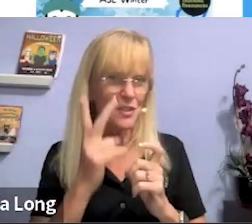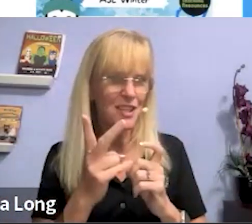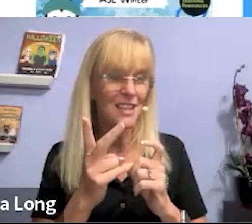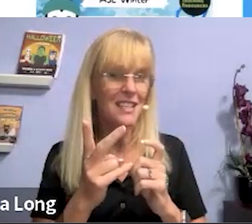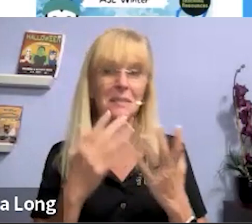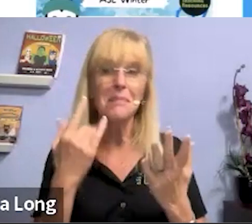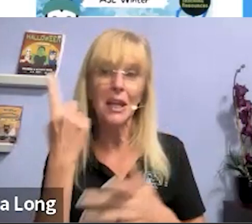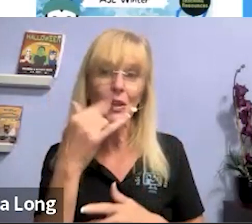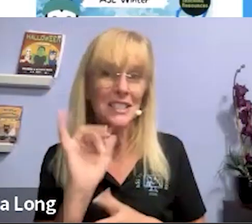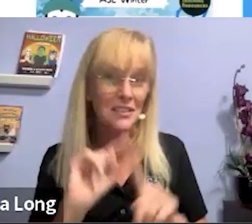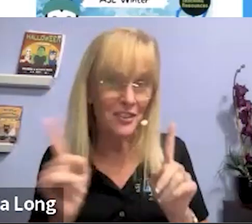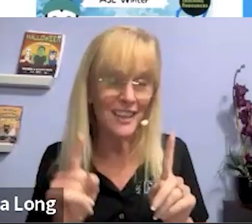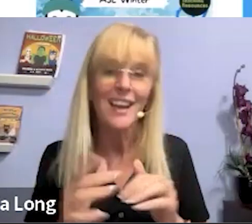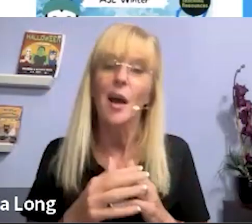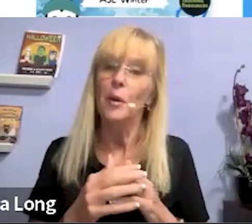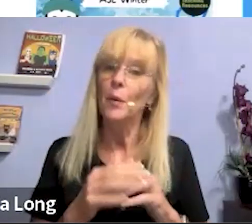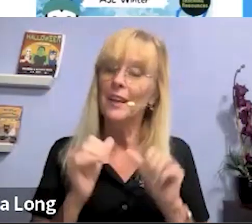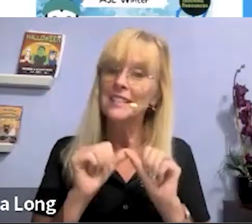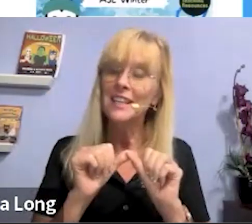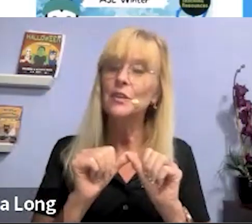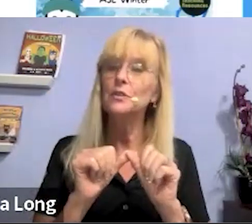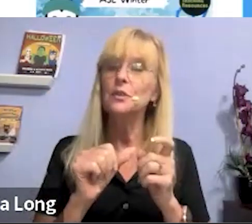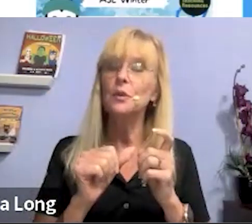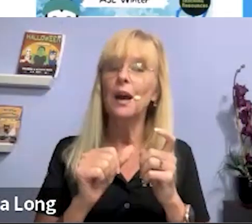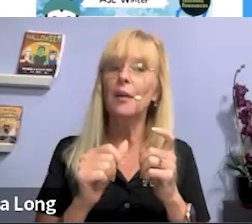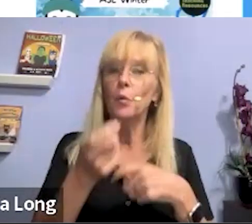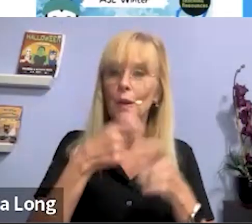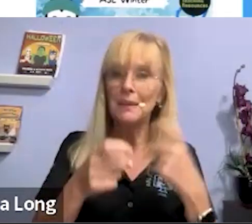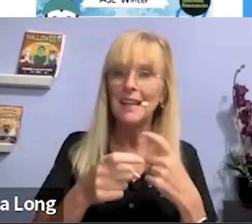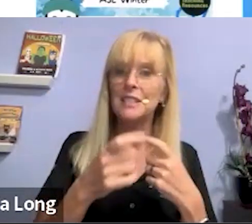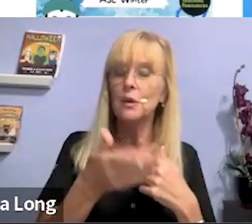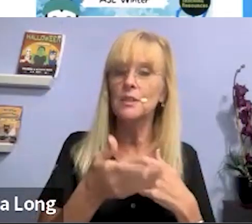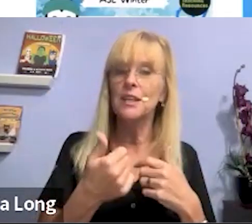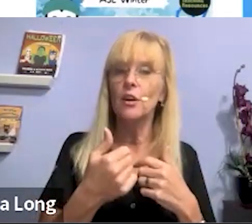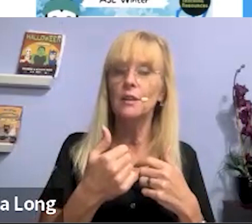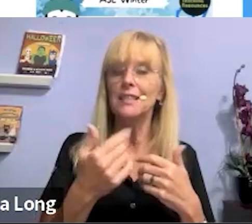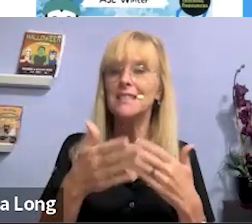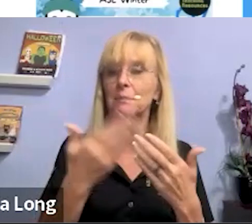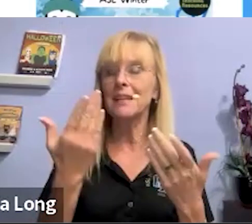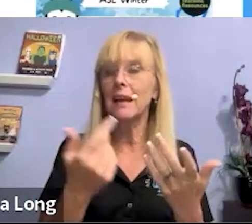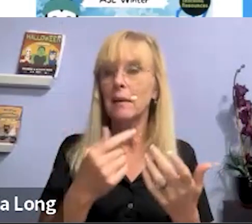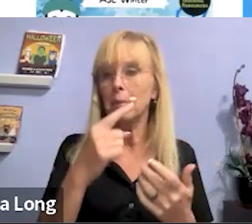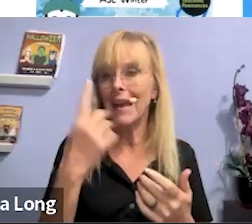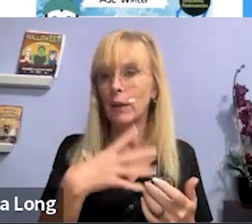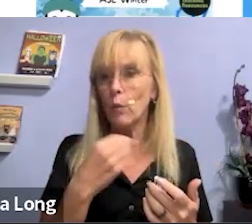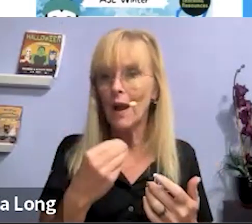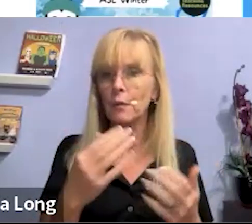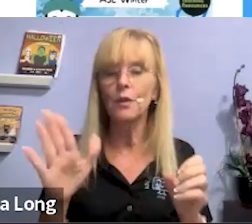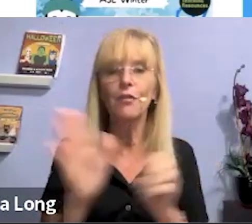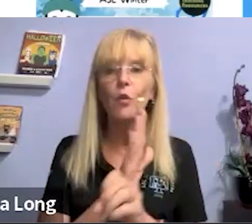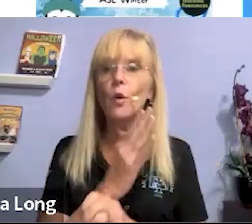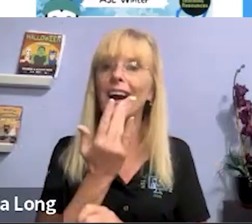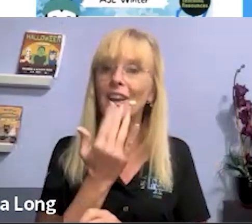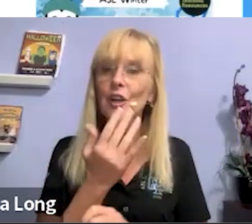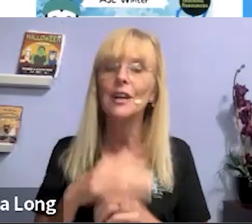So when you see this, it may look different, but we continue to replace those that are just simply black and white